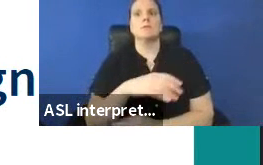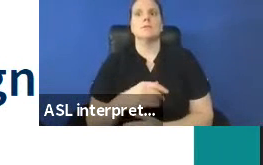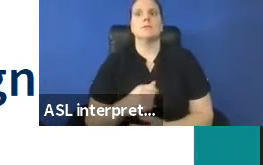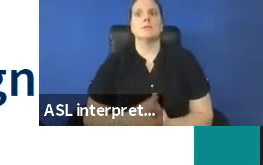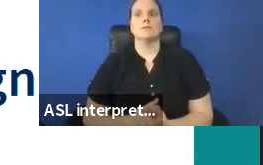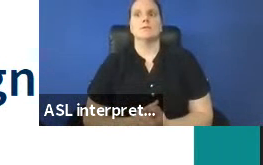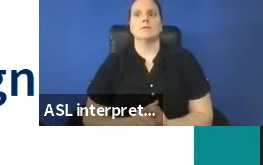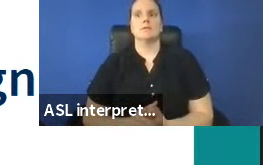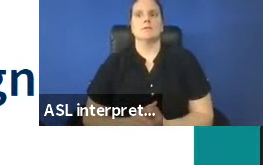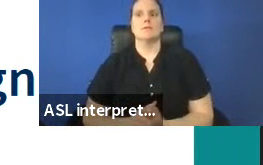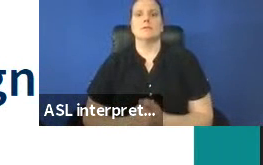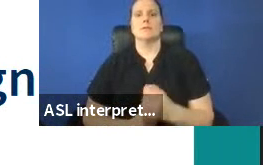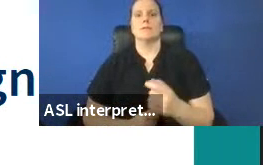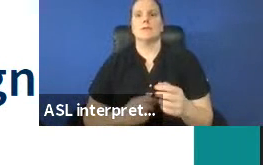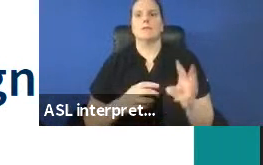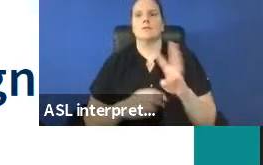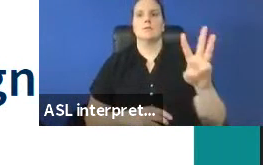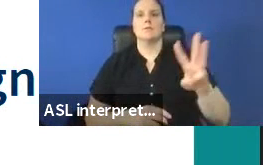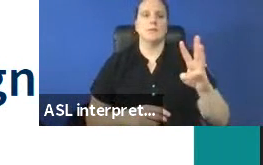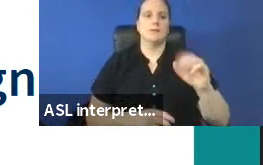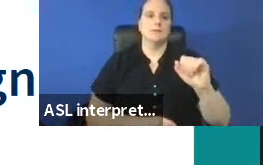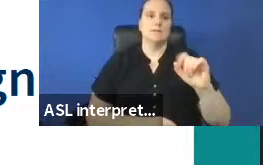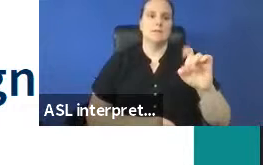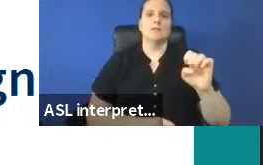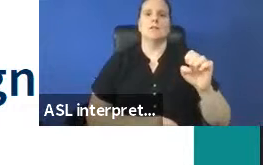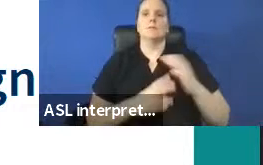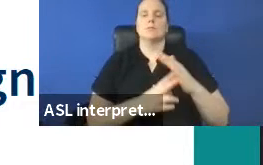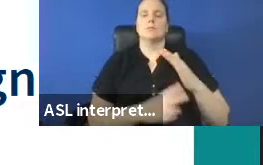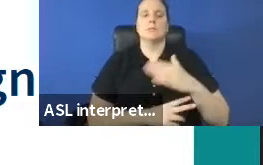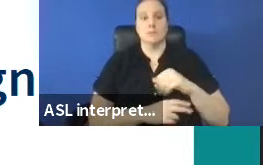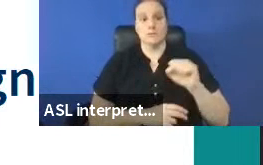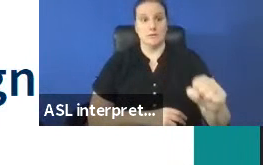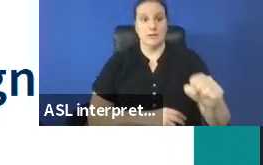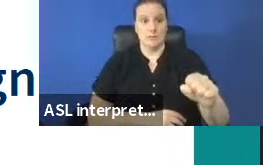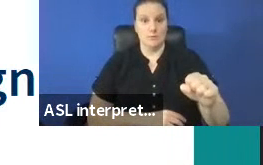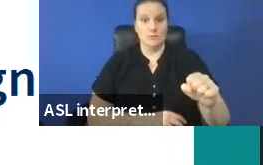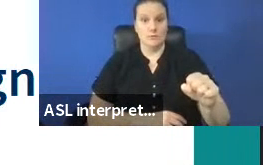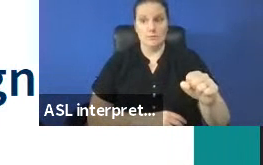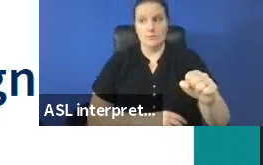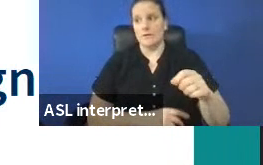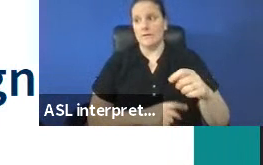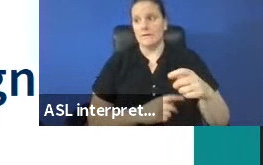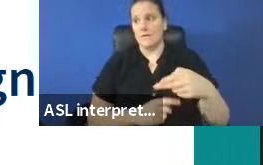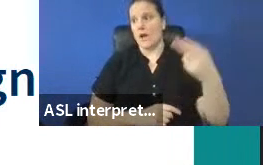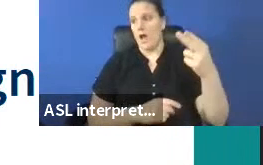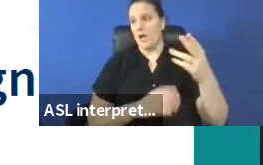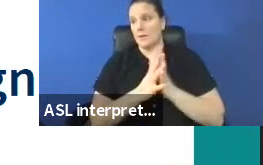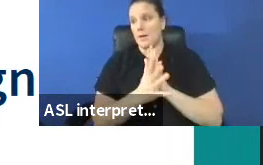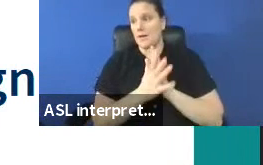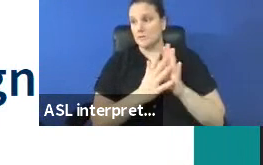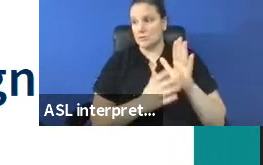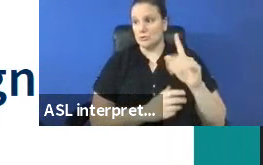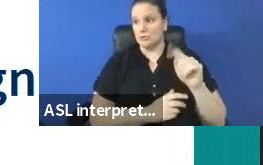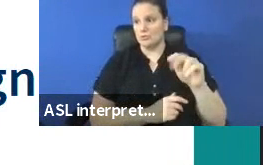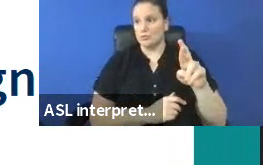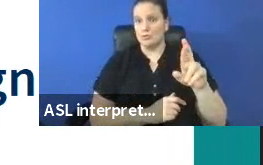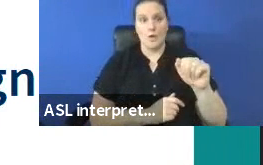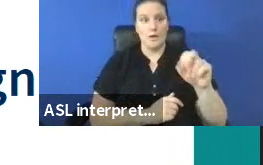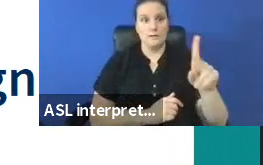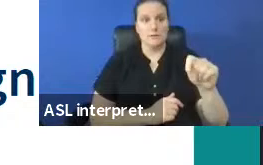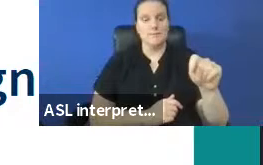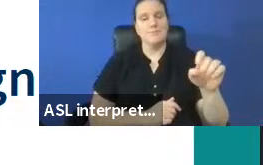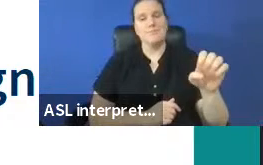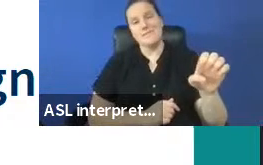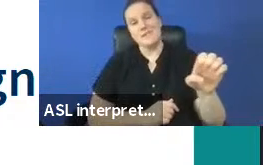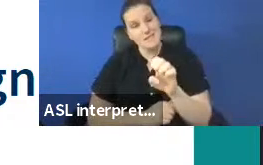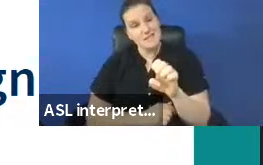The west side bridge is the southbound direction over the top of high capacity transit. The east side